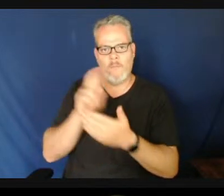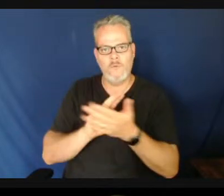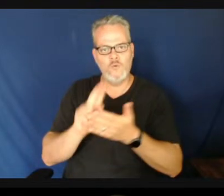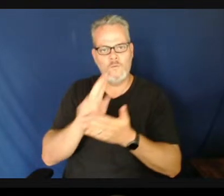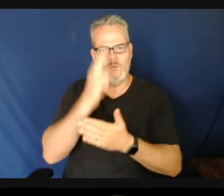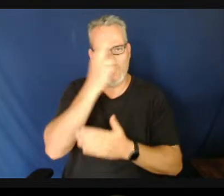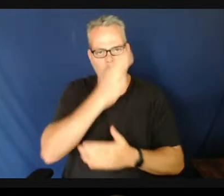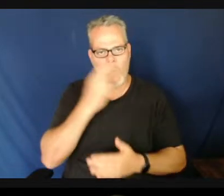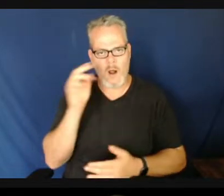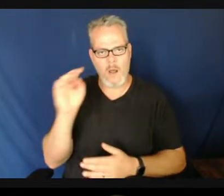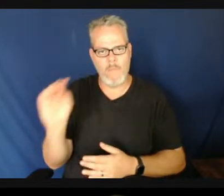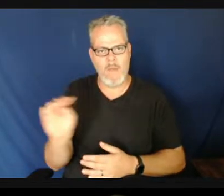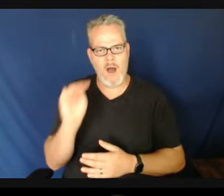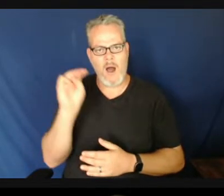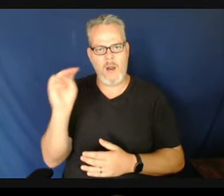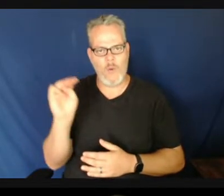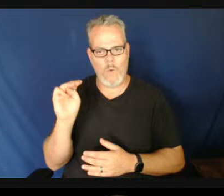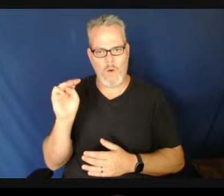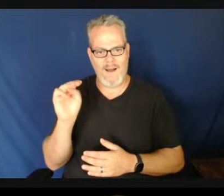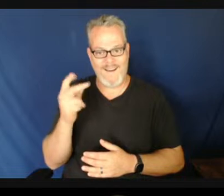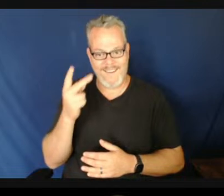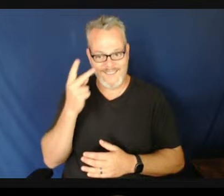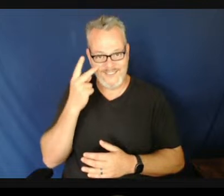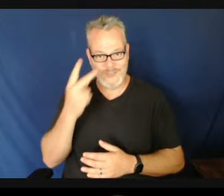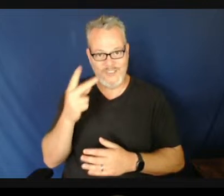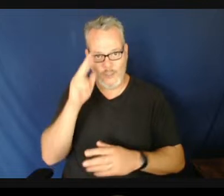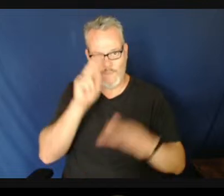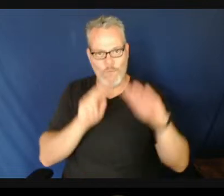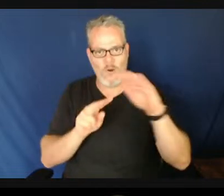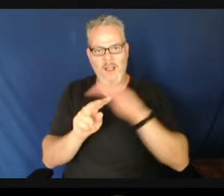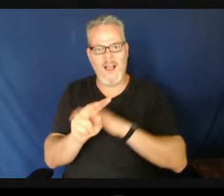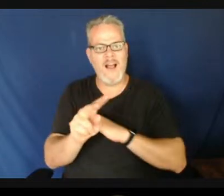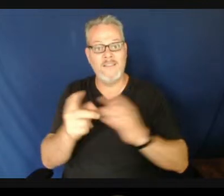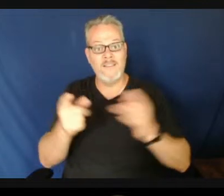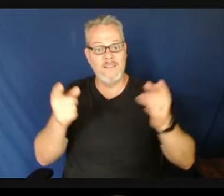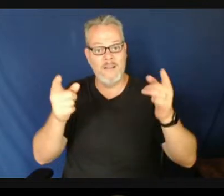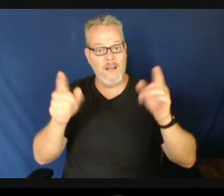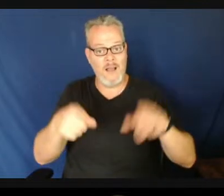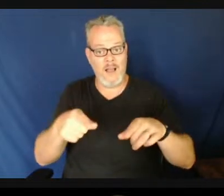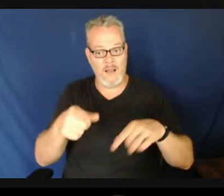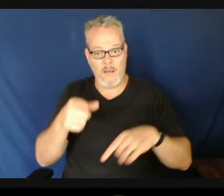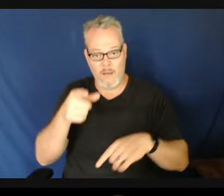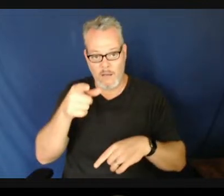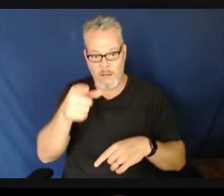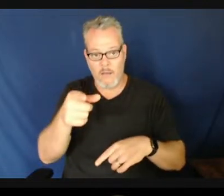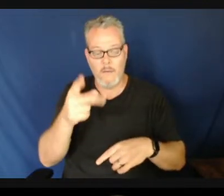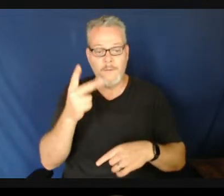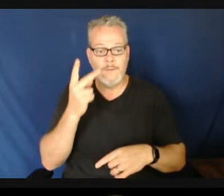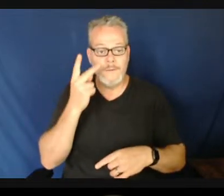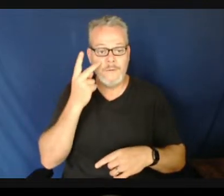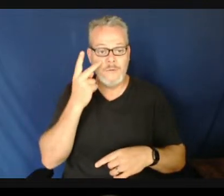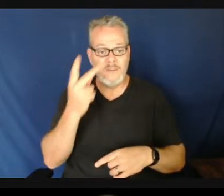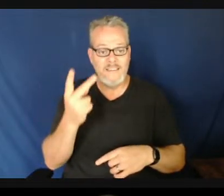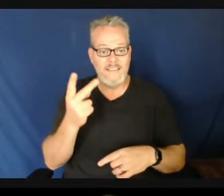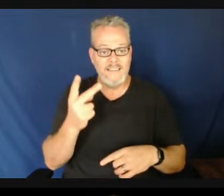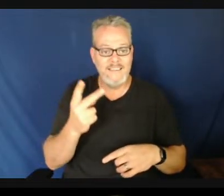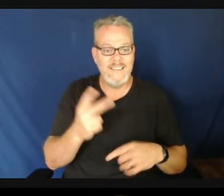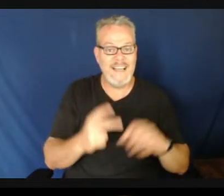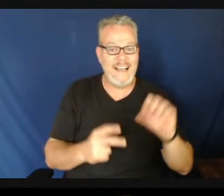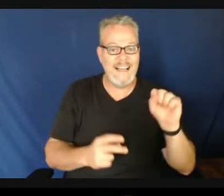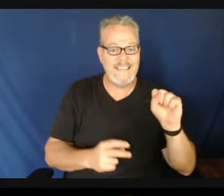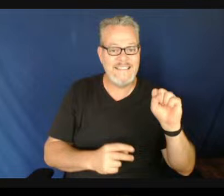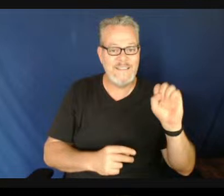Manoa. Here is their VOG forecast dashboard. And you see, looking at the raw